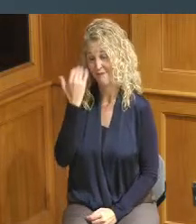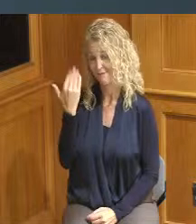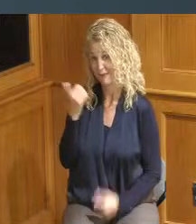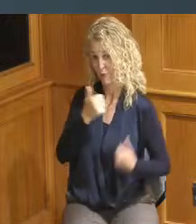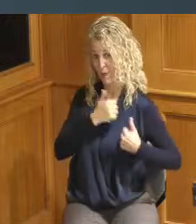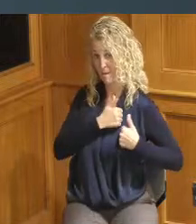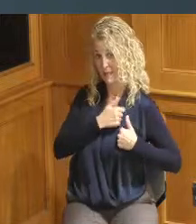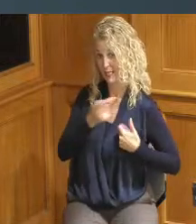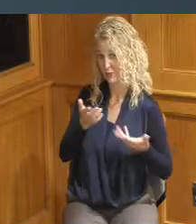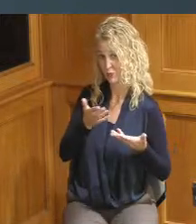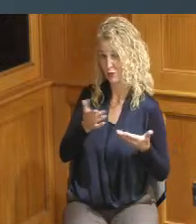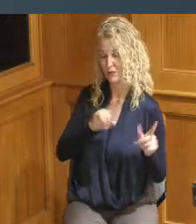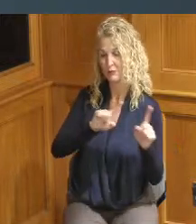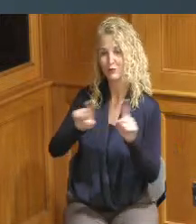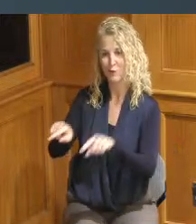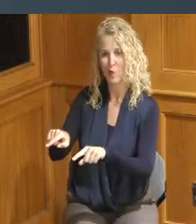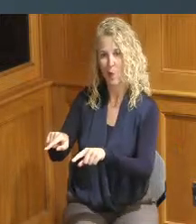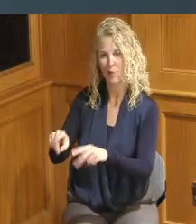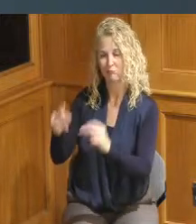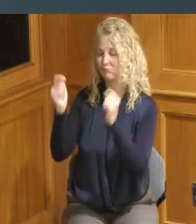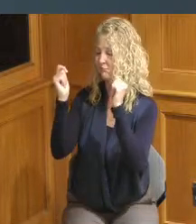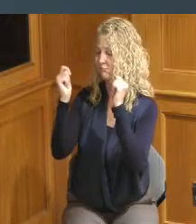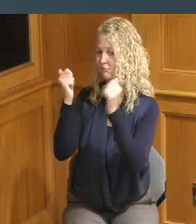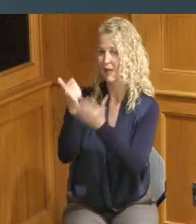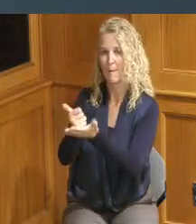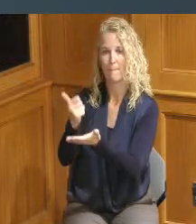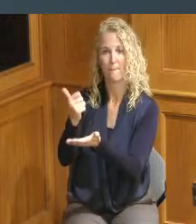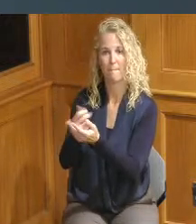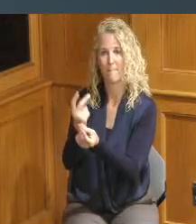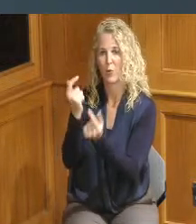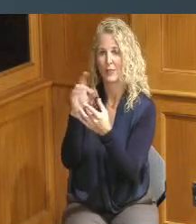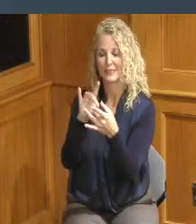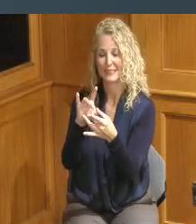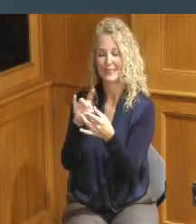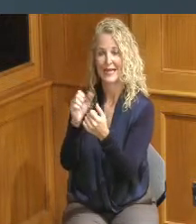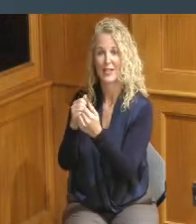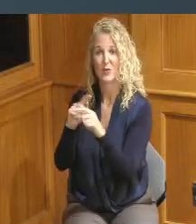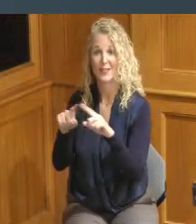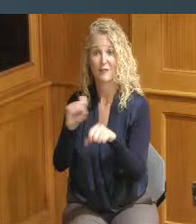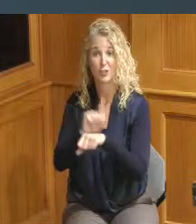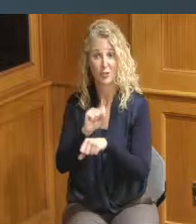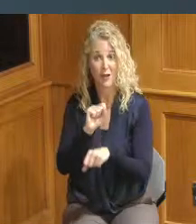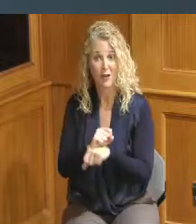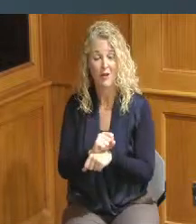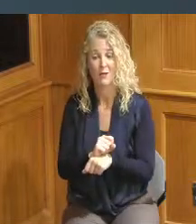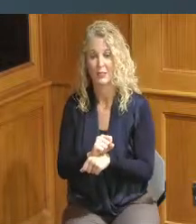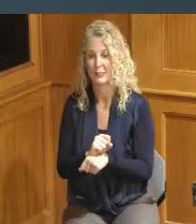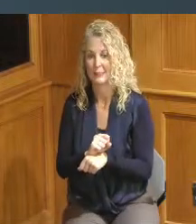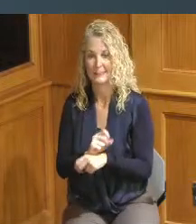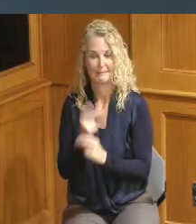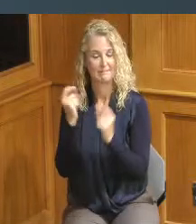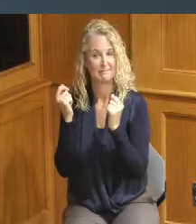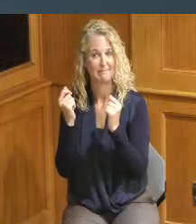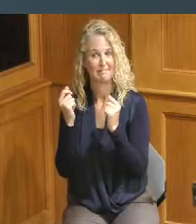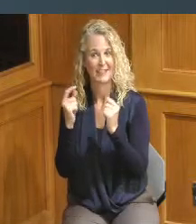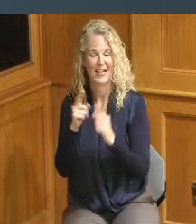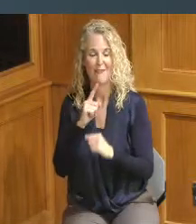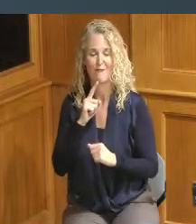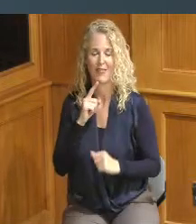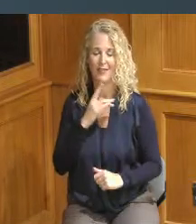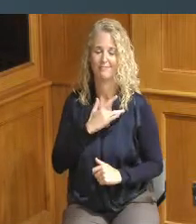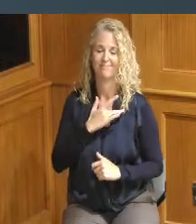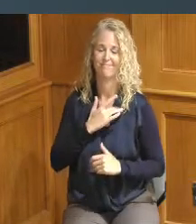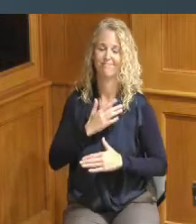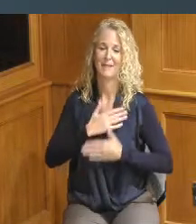get help right away, can get connected with jobs right away. And I was just so